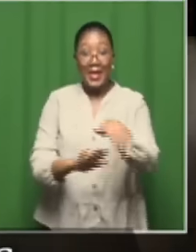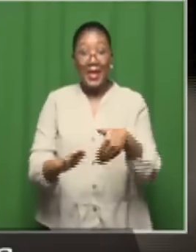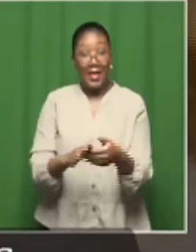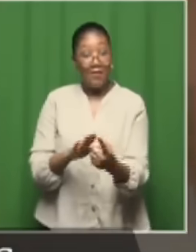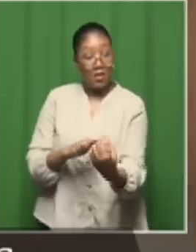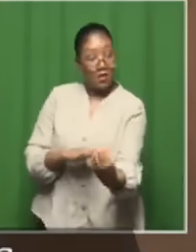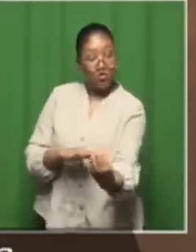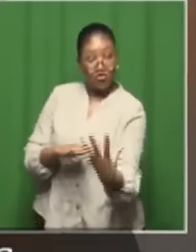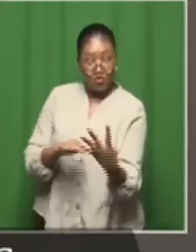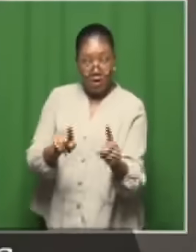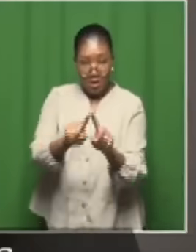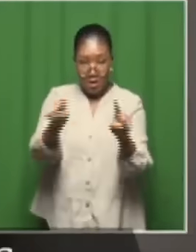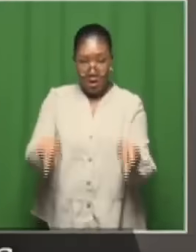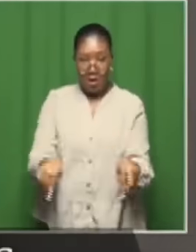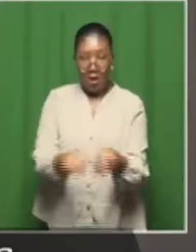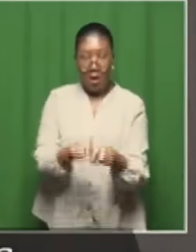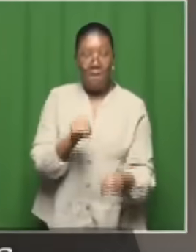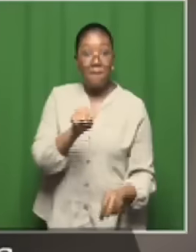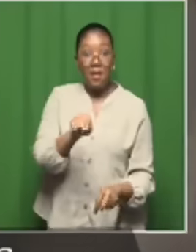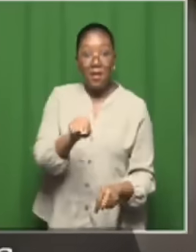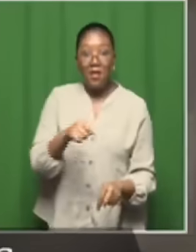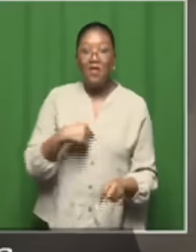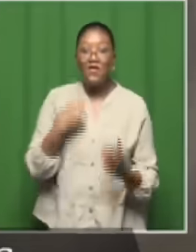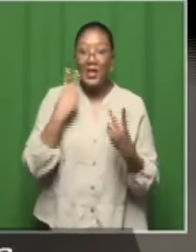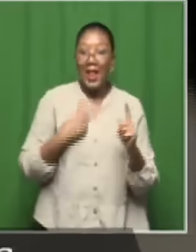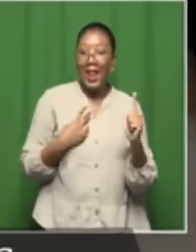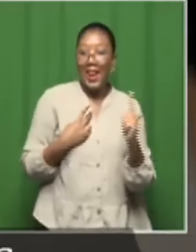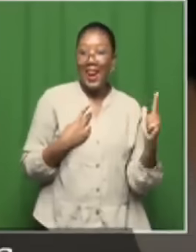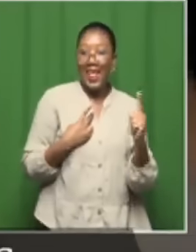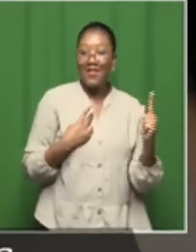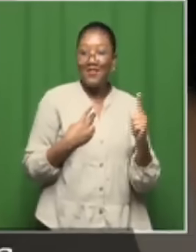see there's your left sensor